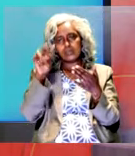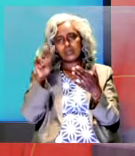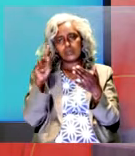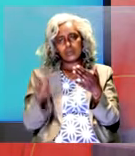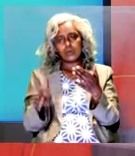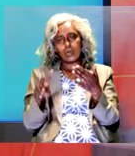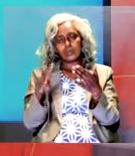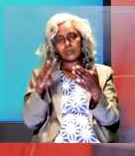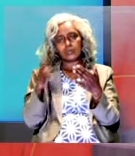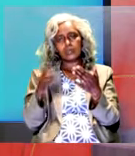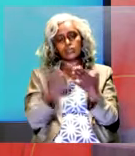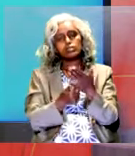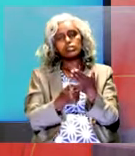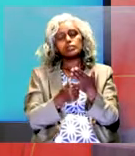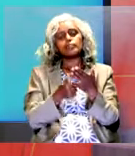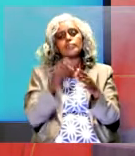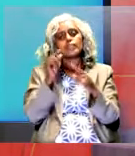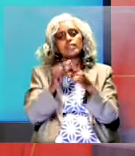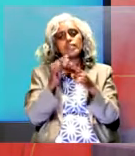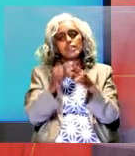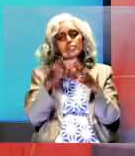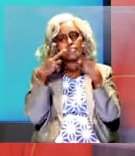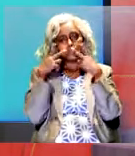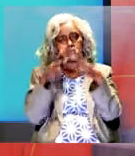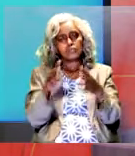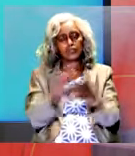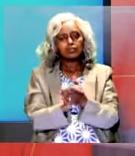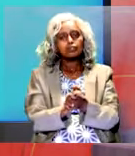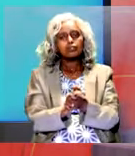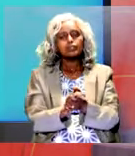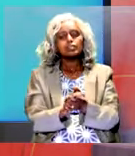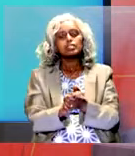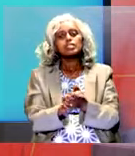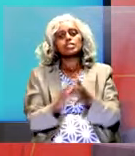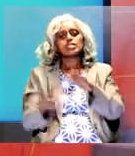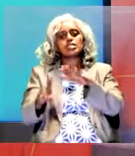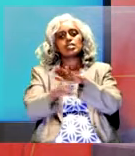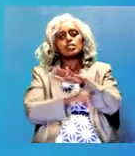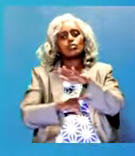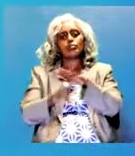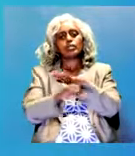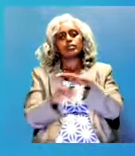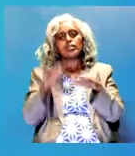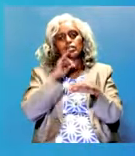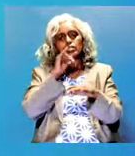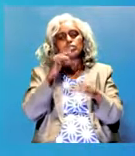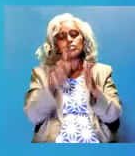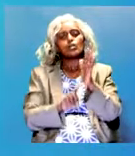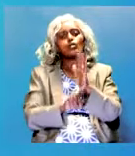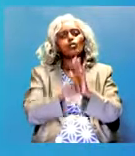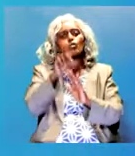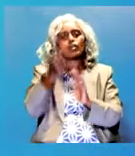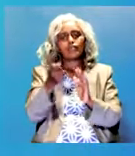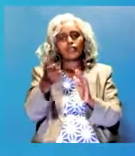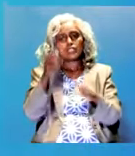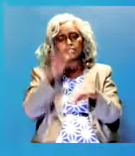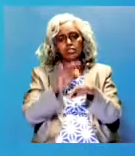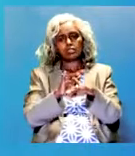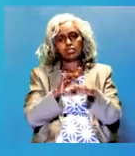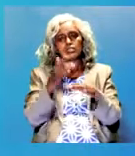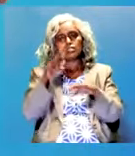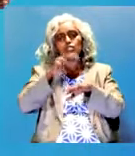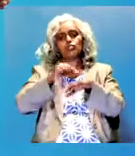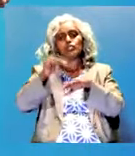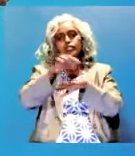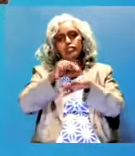this. When you see the terms, look, the denominator is growing faster than the